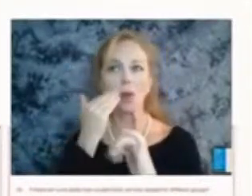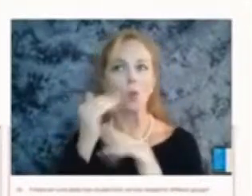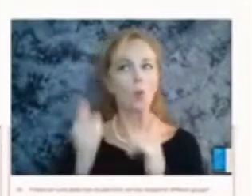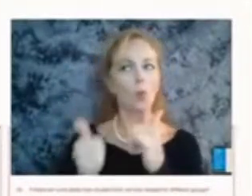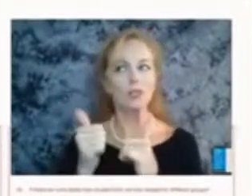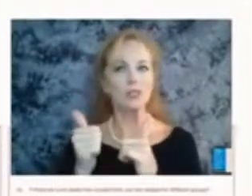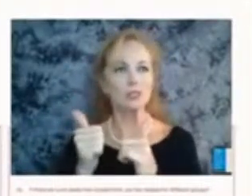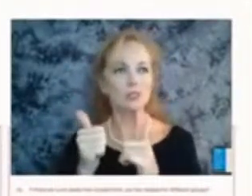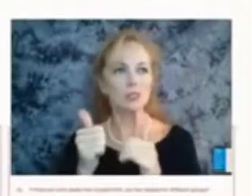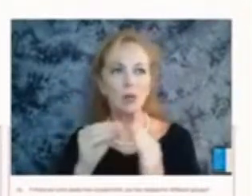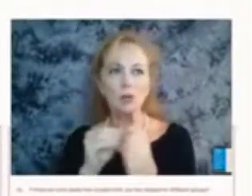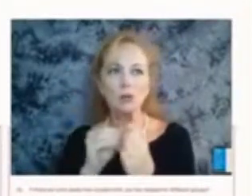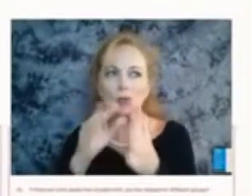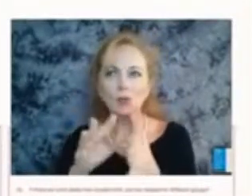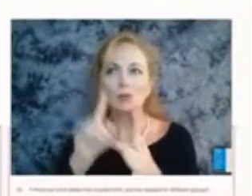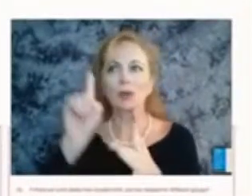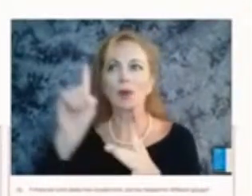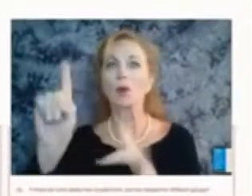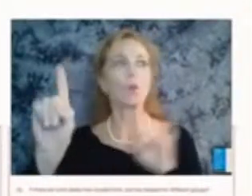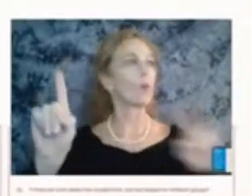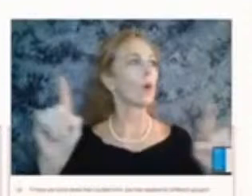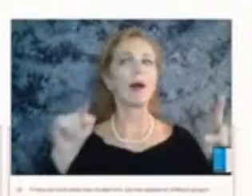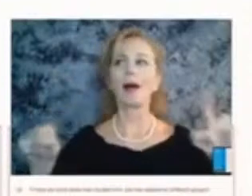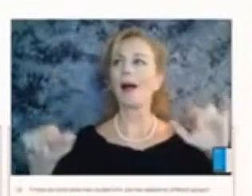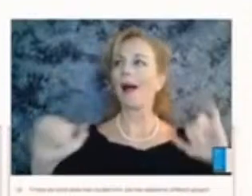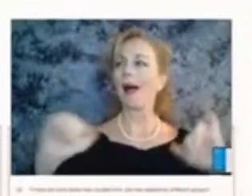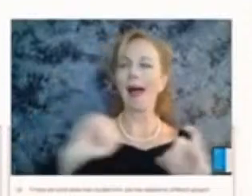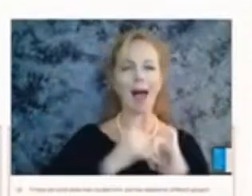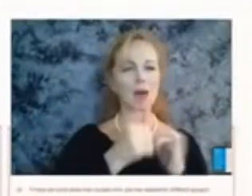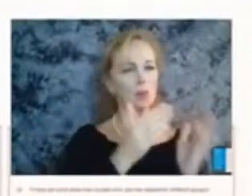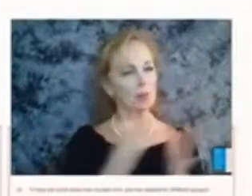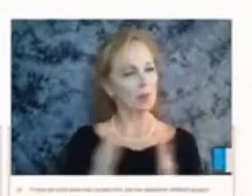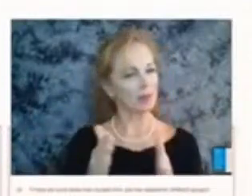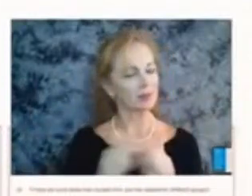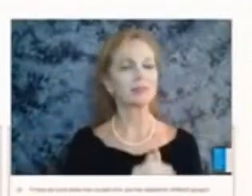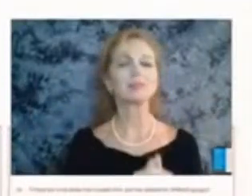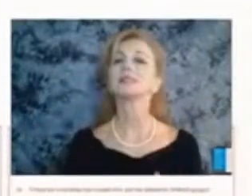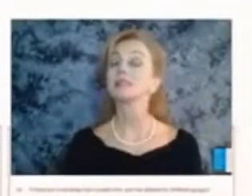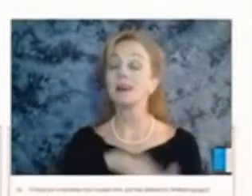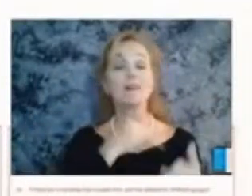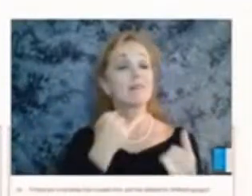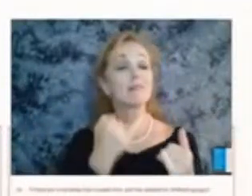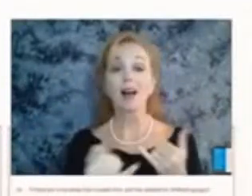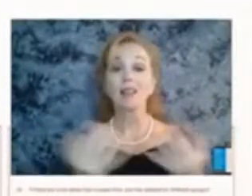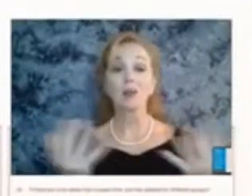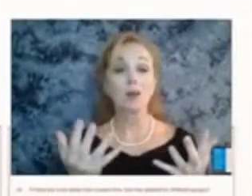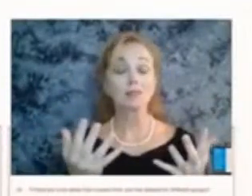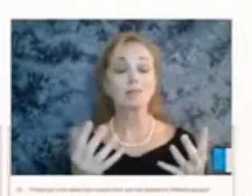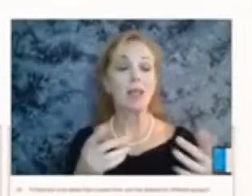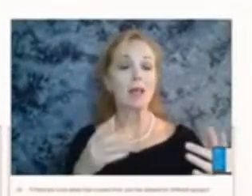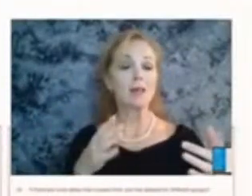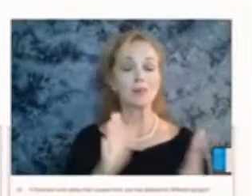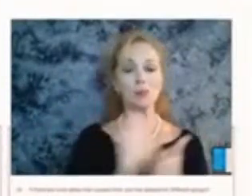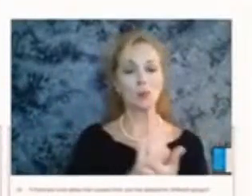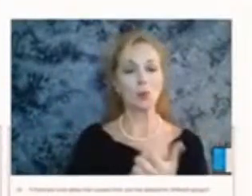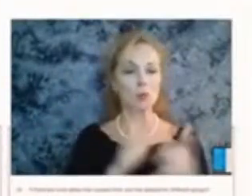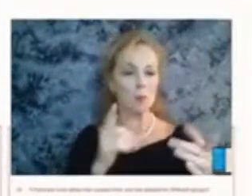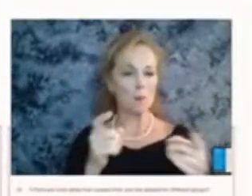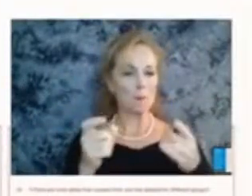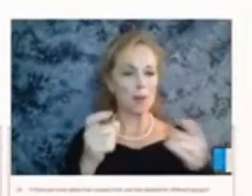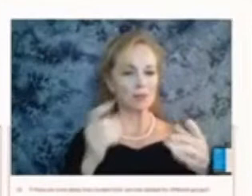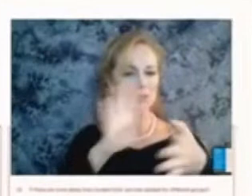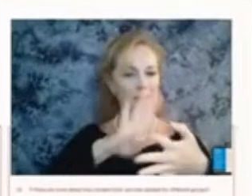that they can accommodate that? And then finally, master schedules. Is the school's master schedule set up in a way